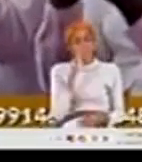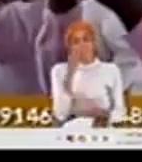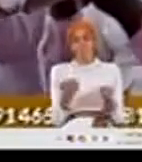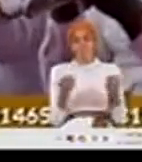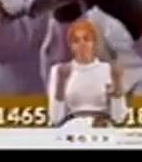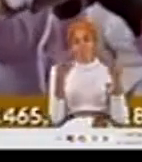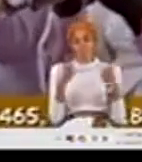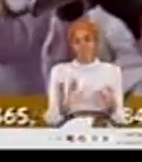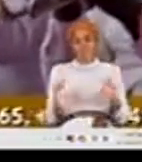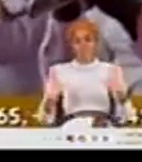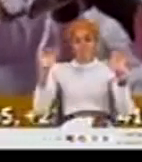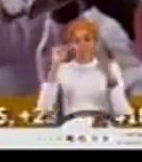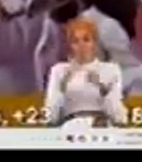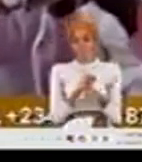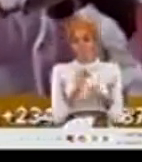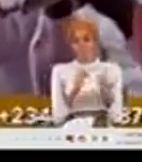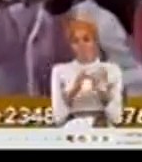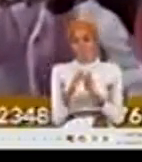testimony